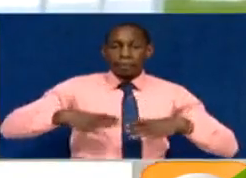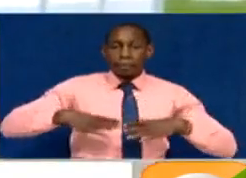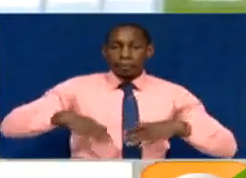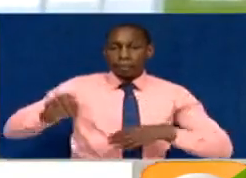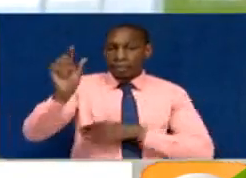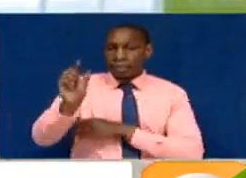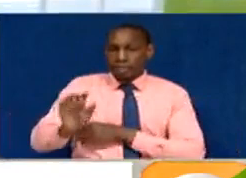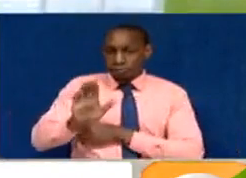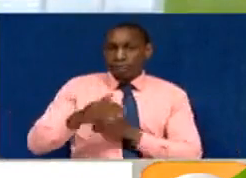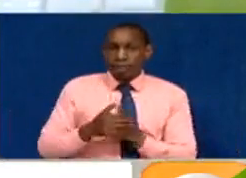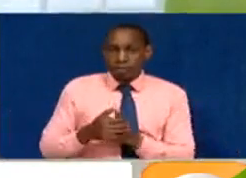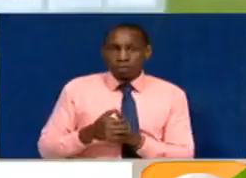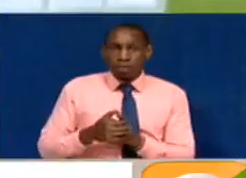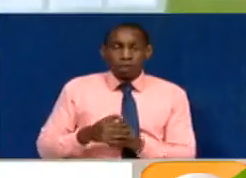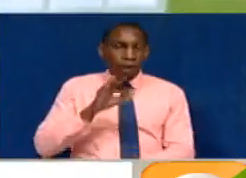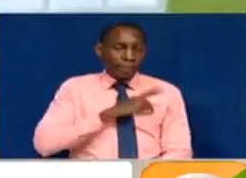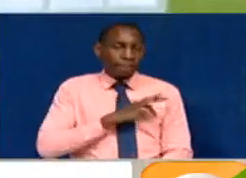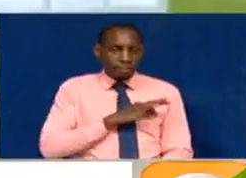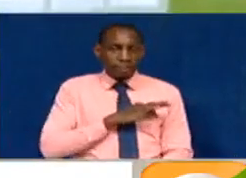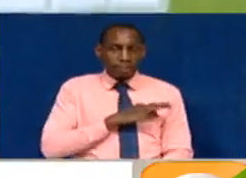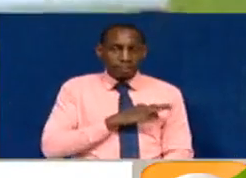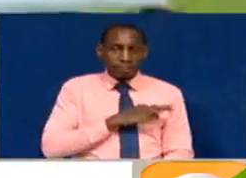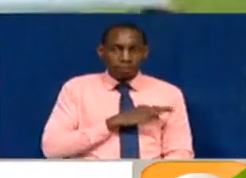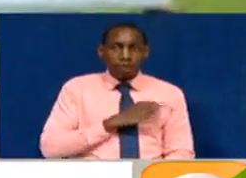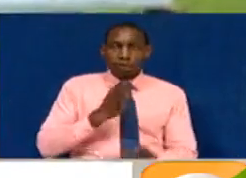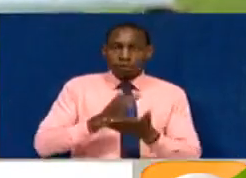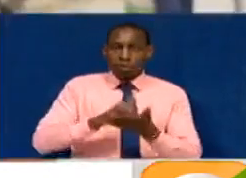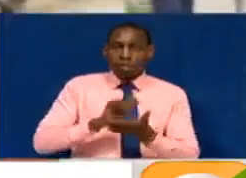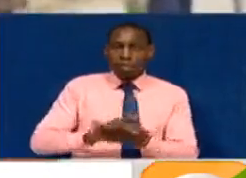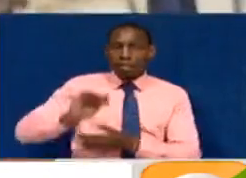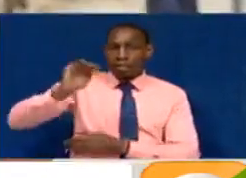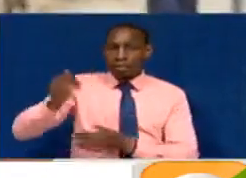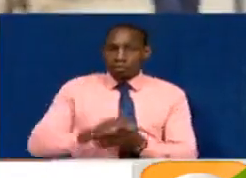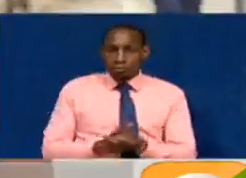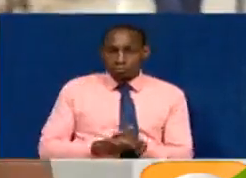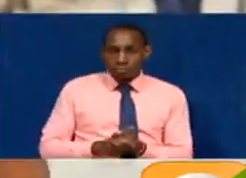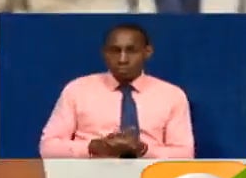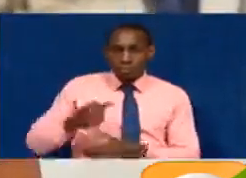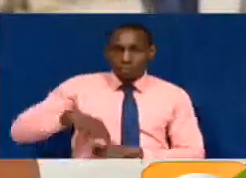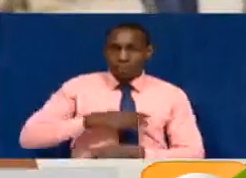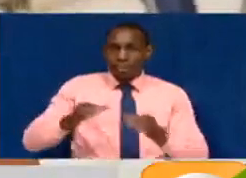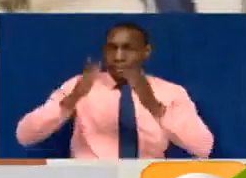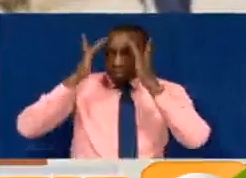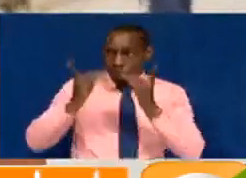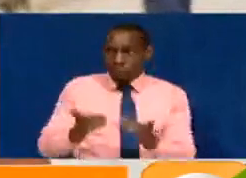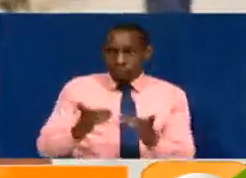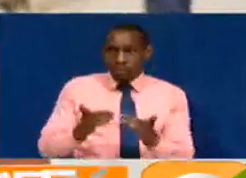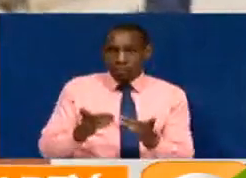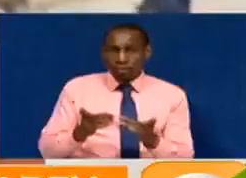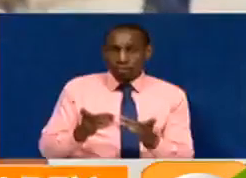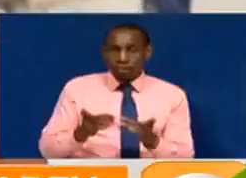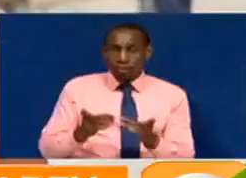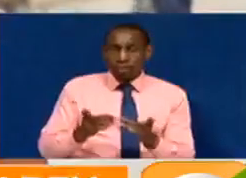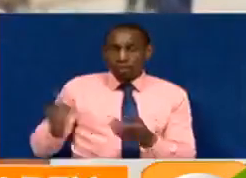this region to reap some rewards from the fact that the AfriCities Conference is in. We as a company decided to have people from